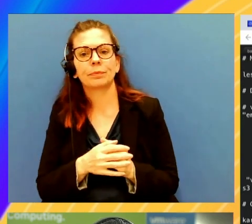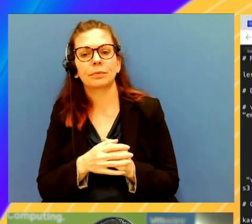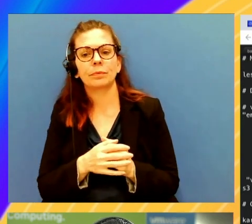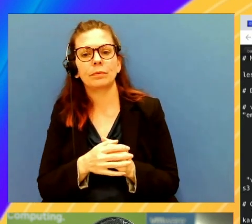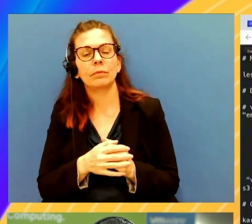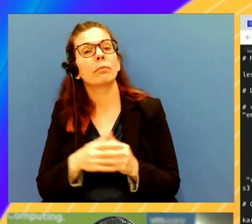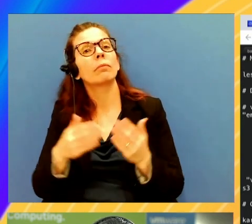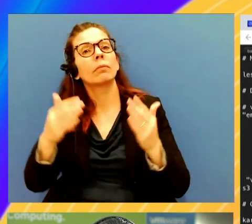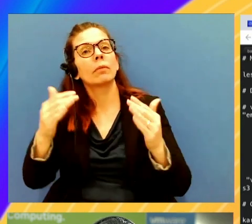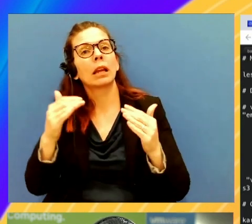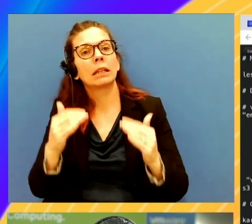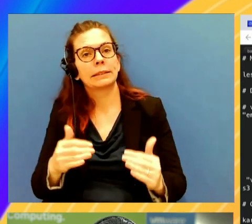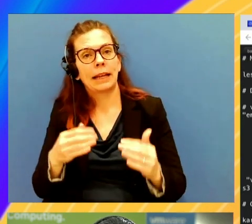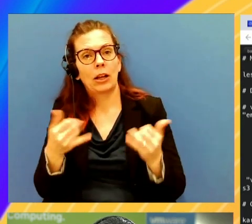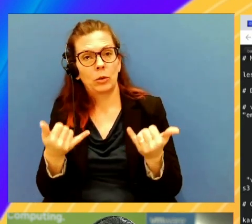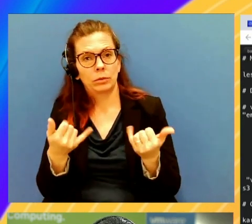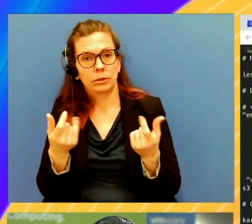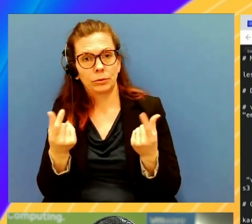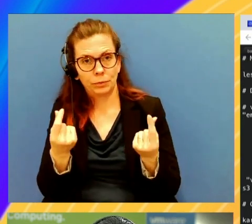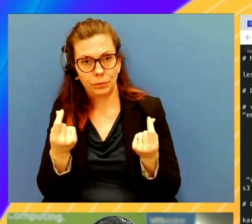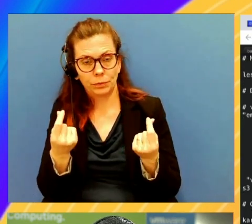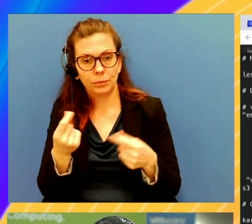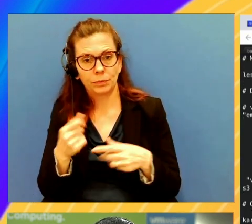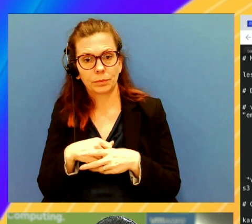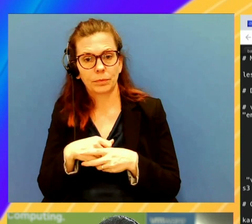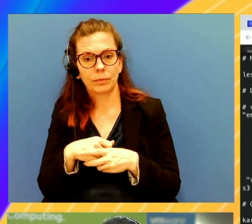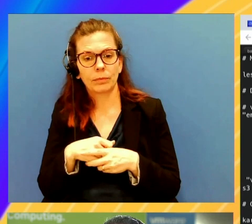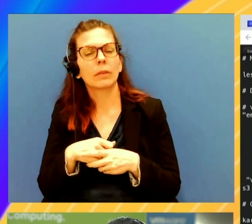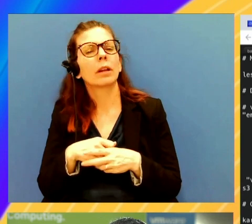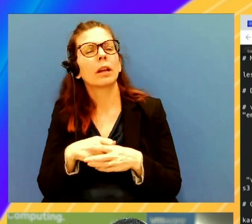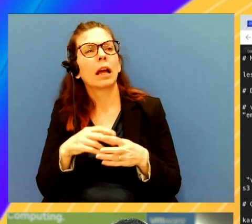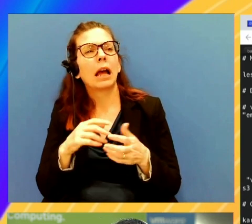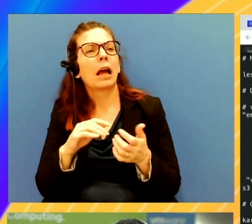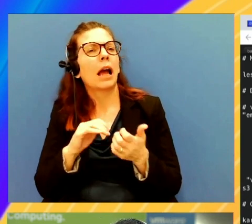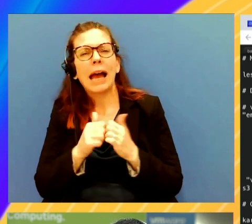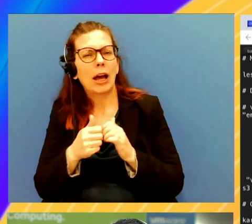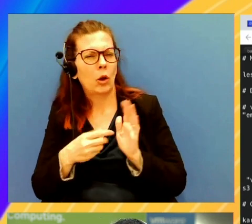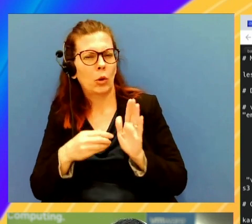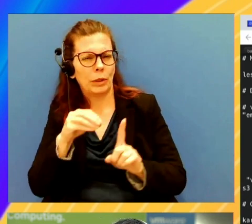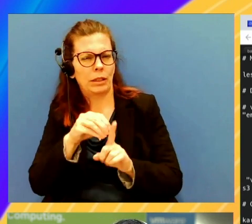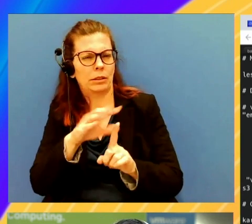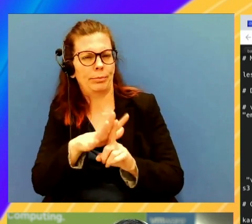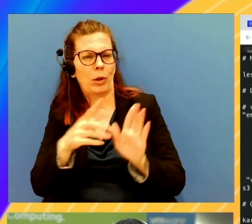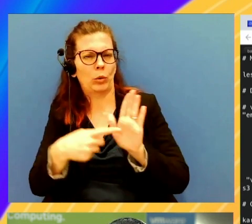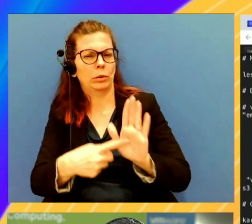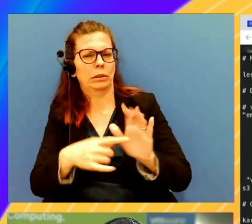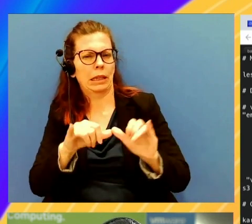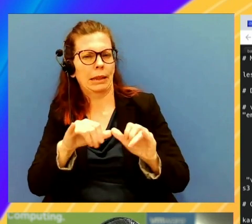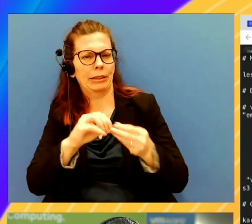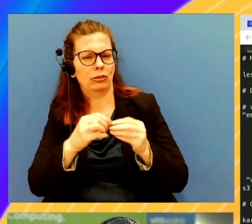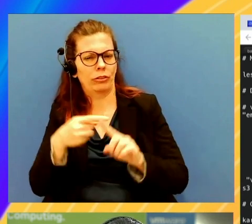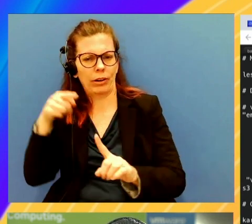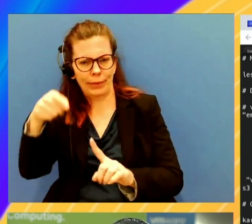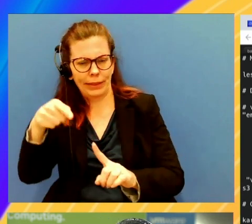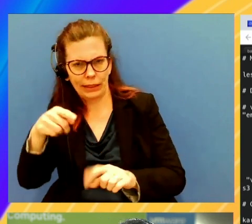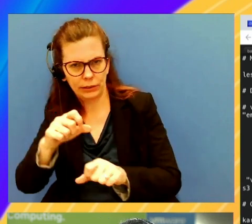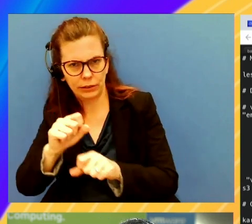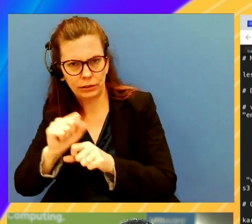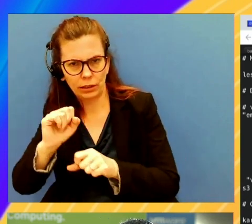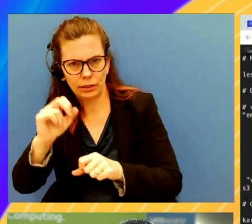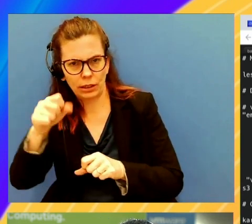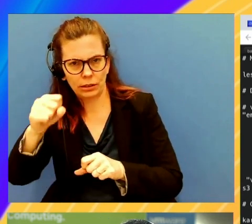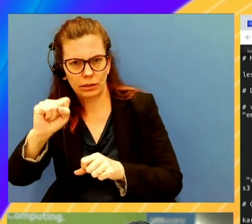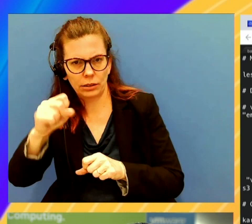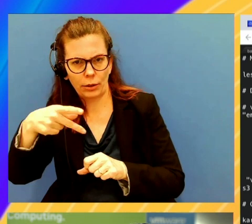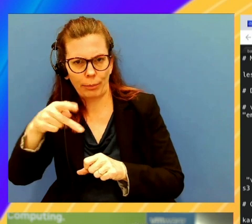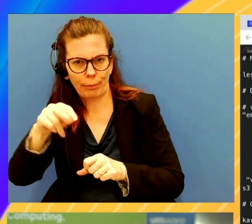the next thing we can do is how are we going to expose these metrics, right, from the Spark jobs? So for that, we'll be